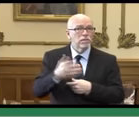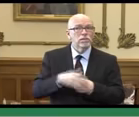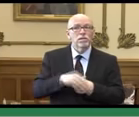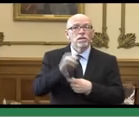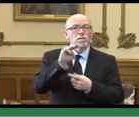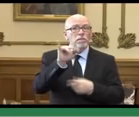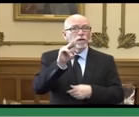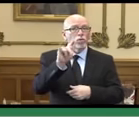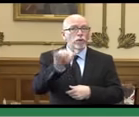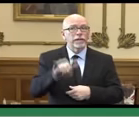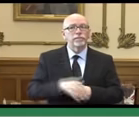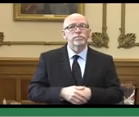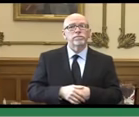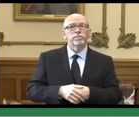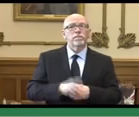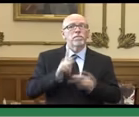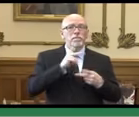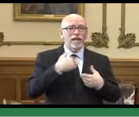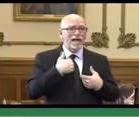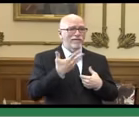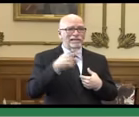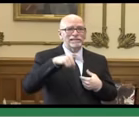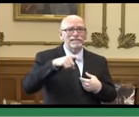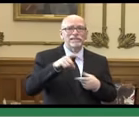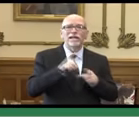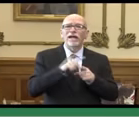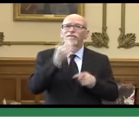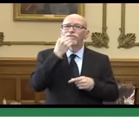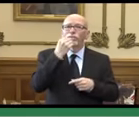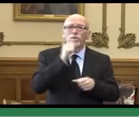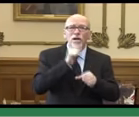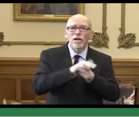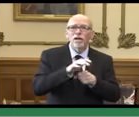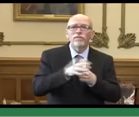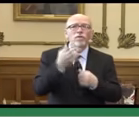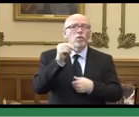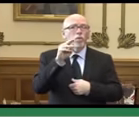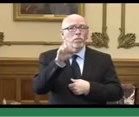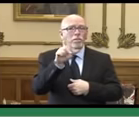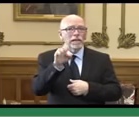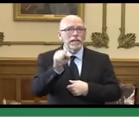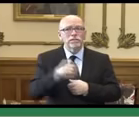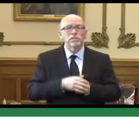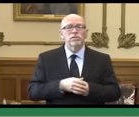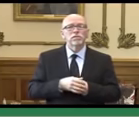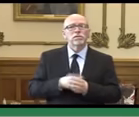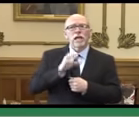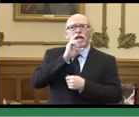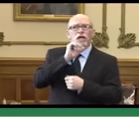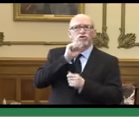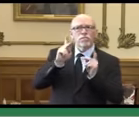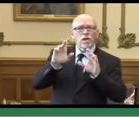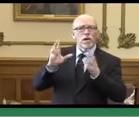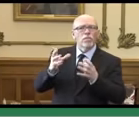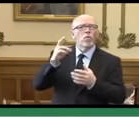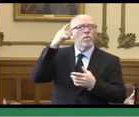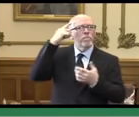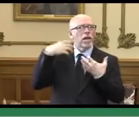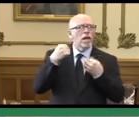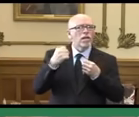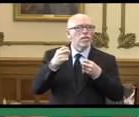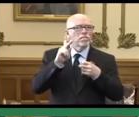minorities, those with unmet needs like food insecurity and homelessness, our aging population, and those with mental health